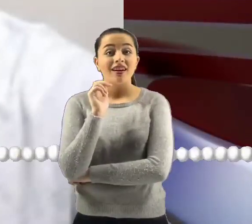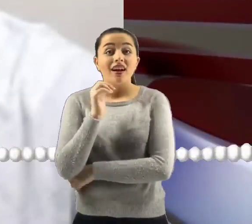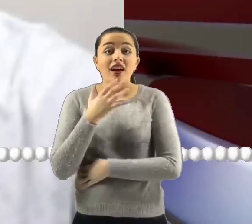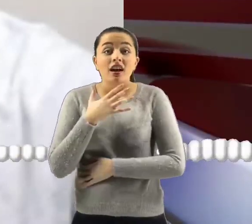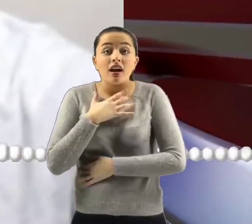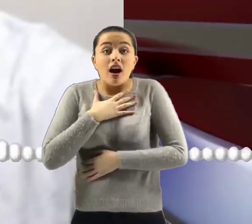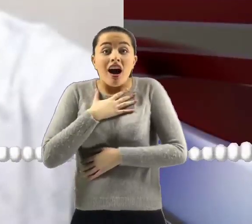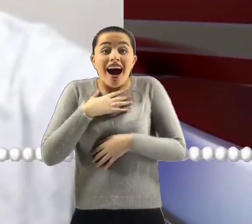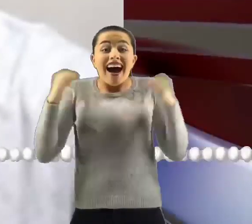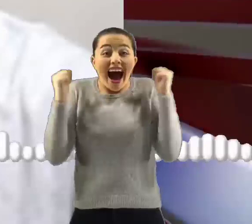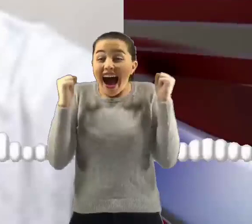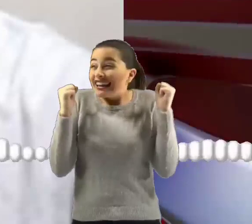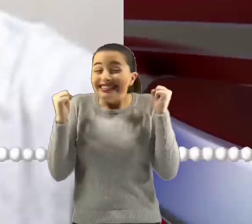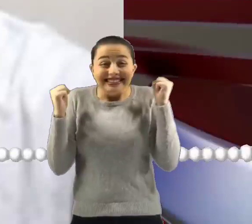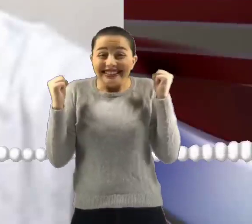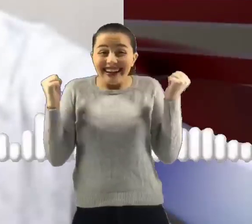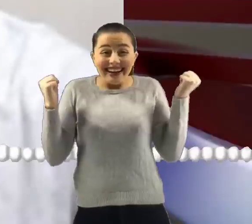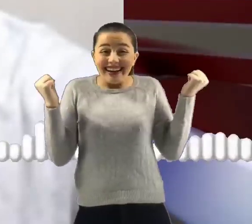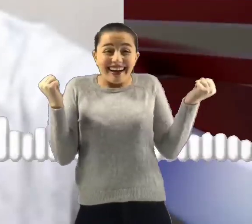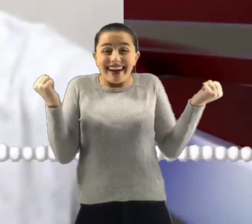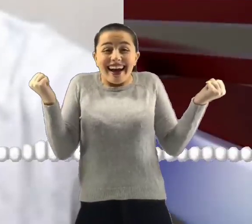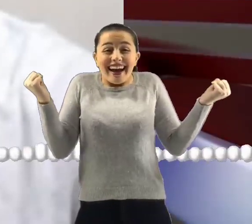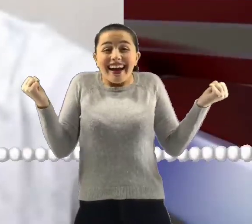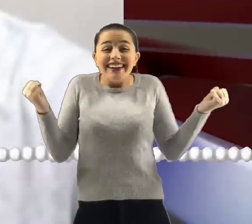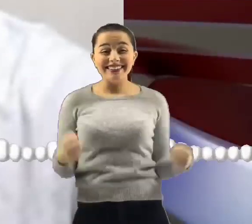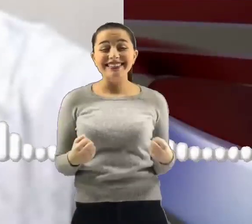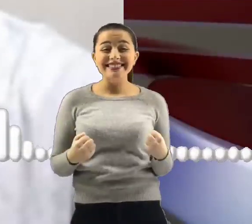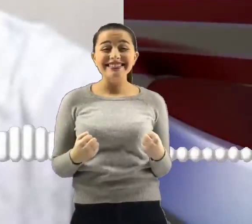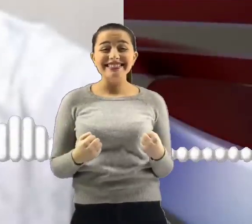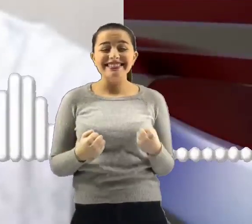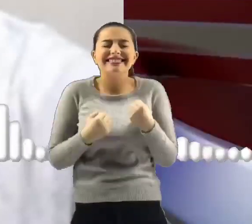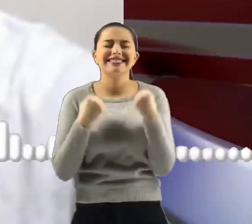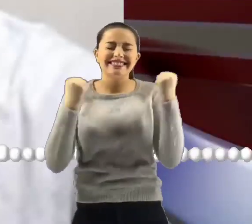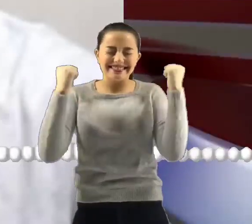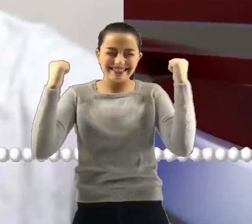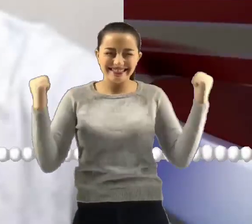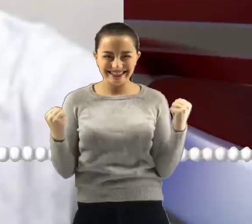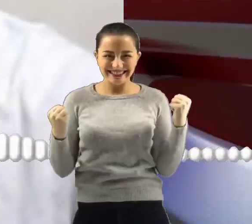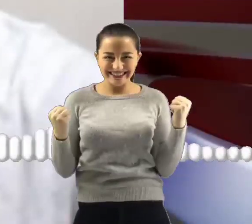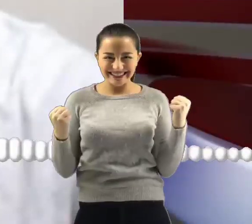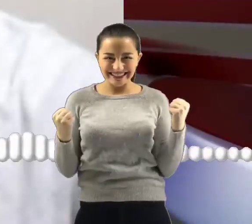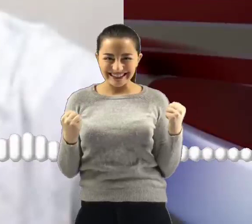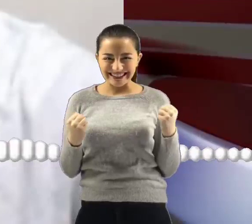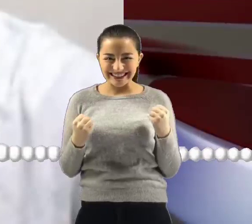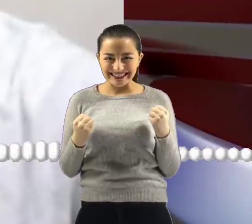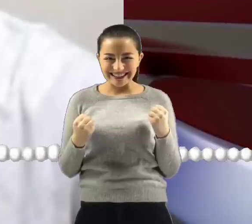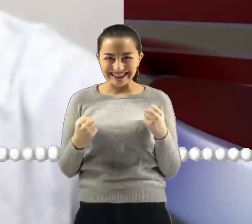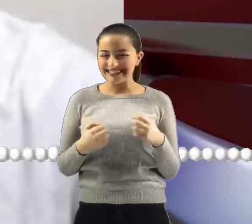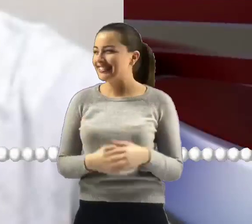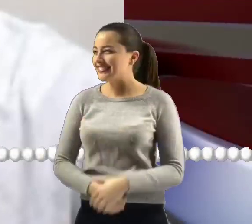ọtụtụ n'ime anyị kwenyere tinyere uche na Peter Obi ya emeri n'agbanyekwa ka o si edo ụfọdụ na-akwụrịsị